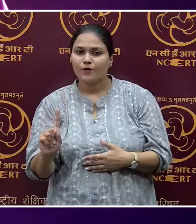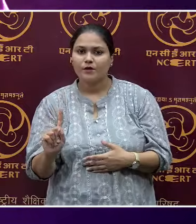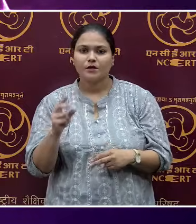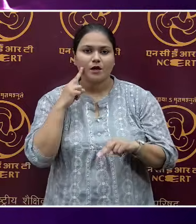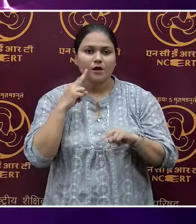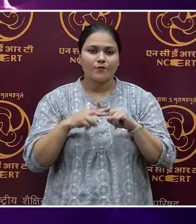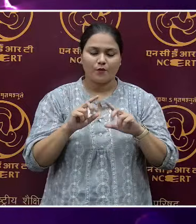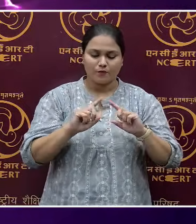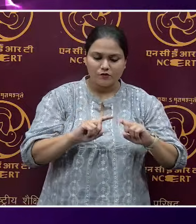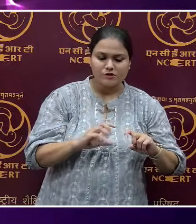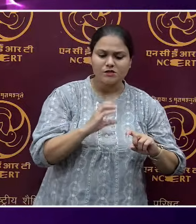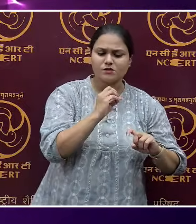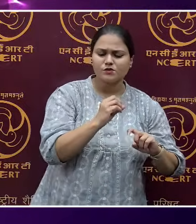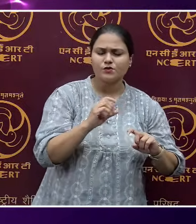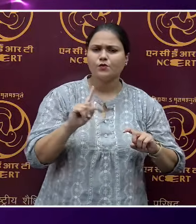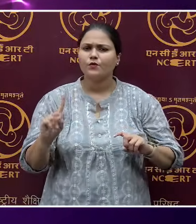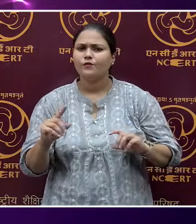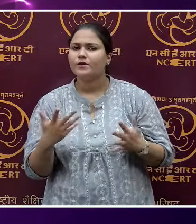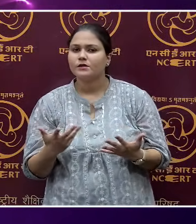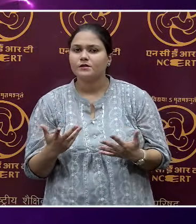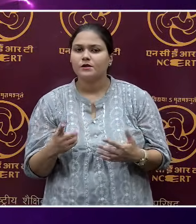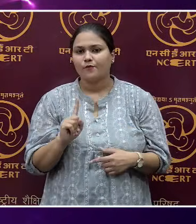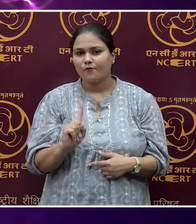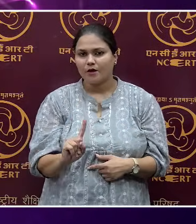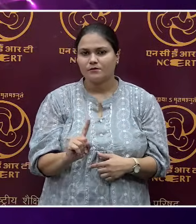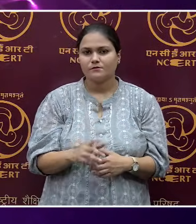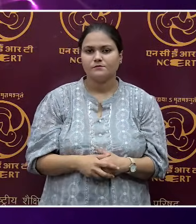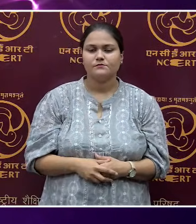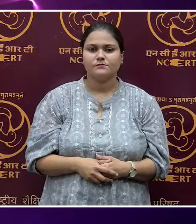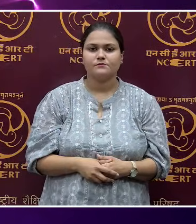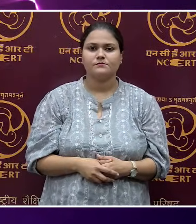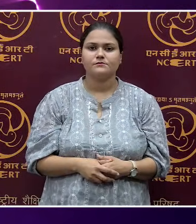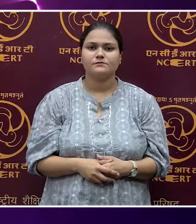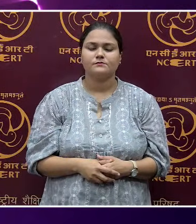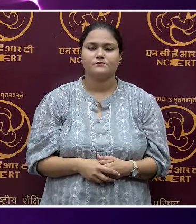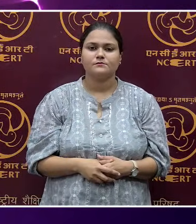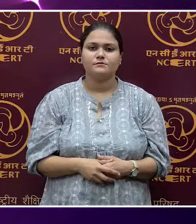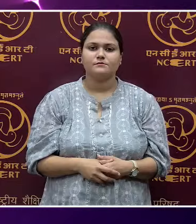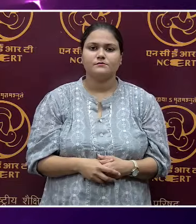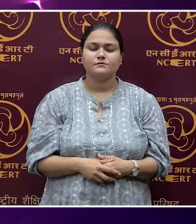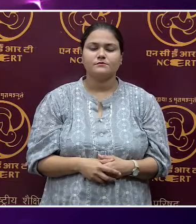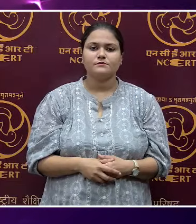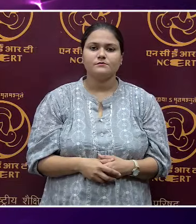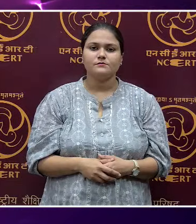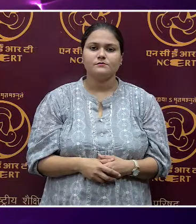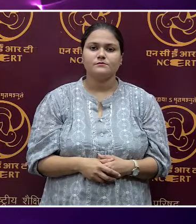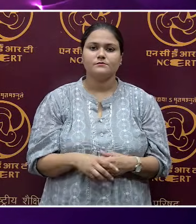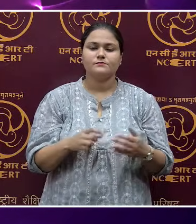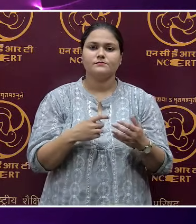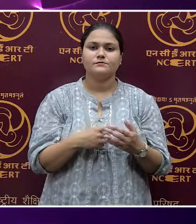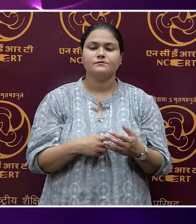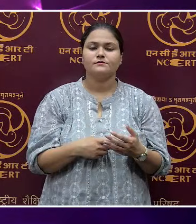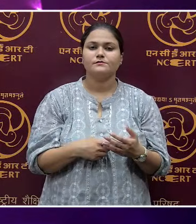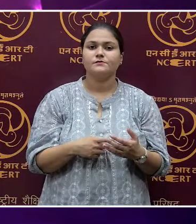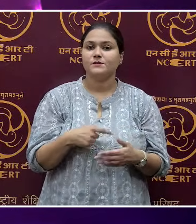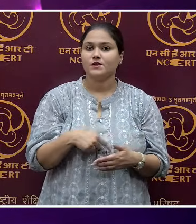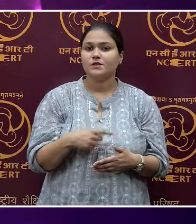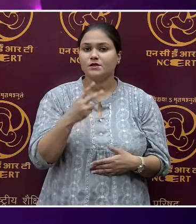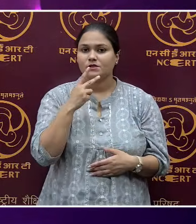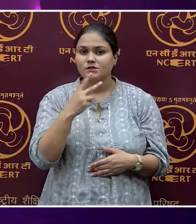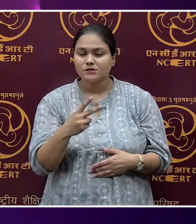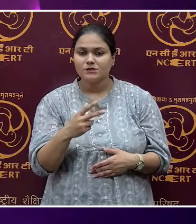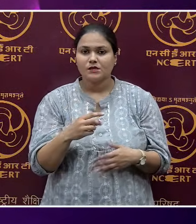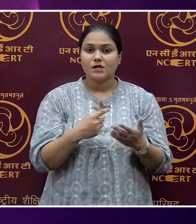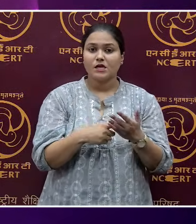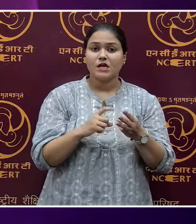not. Okay. Okay, now we have get 1 in result section. You can see here it is